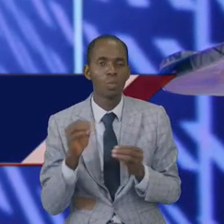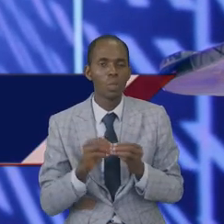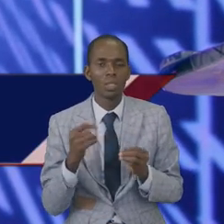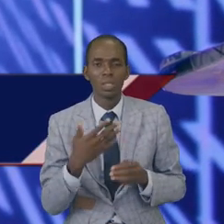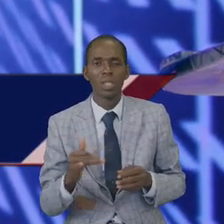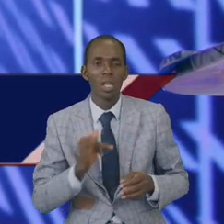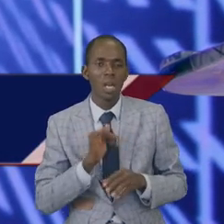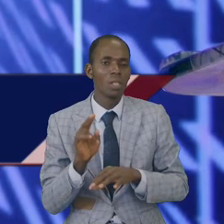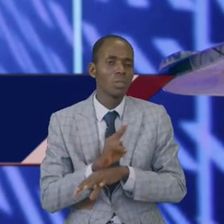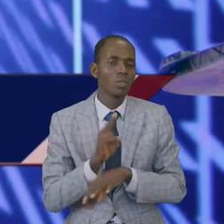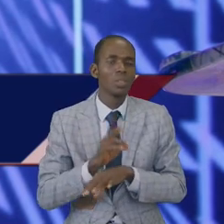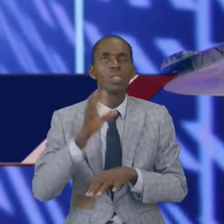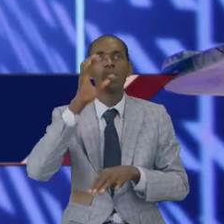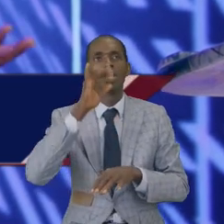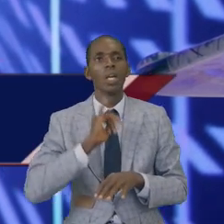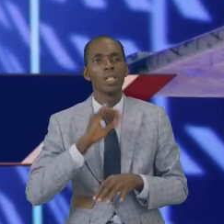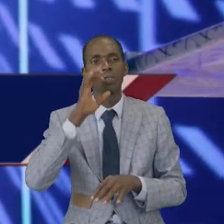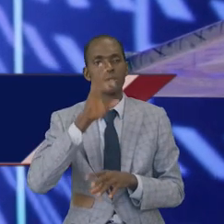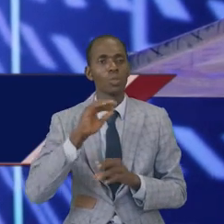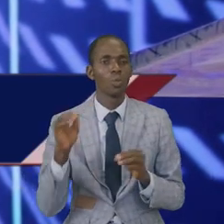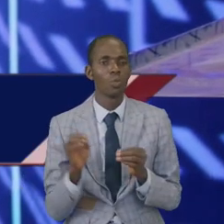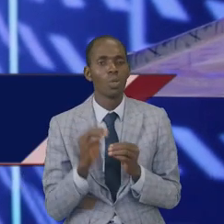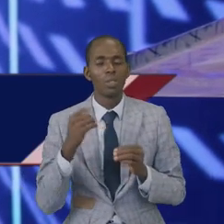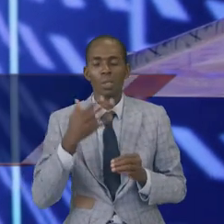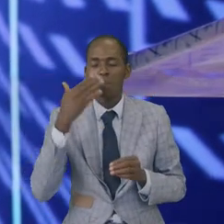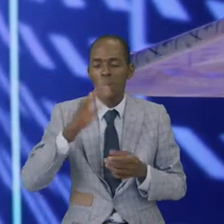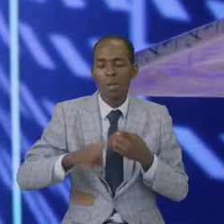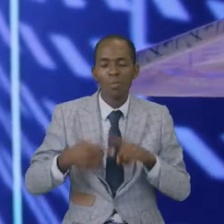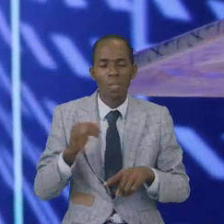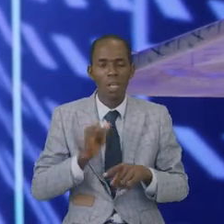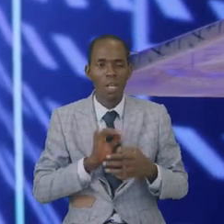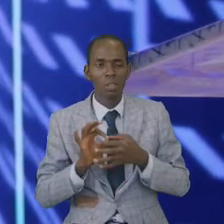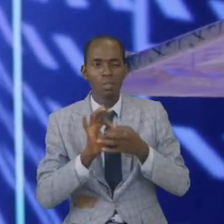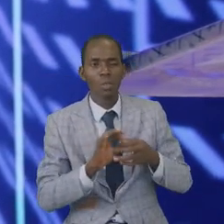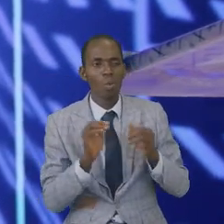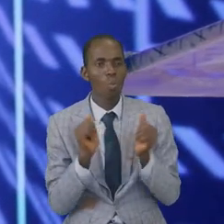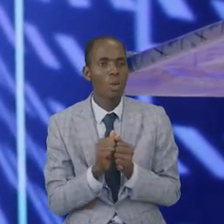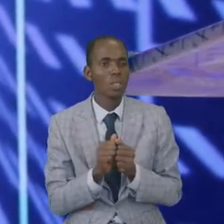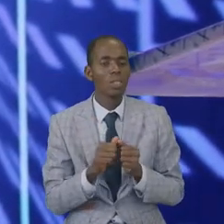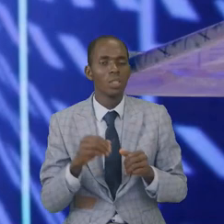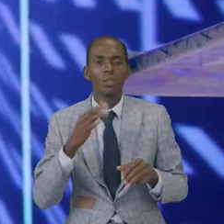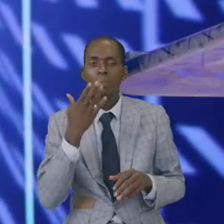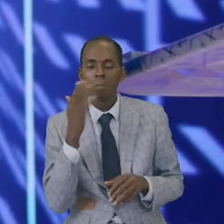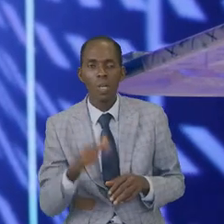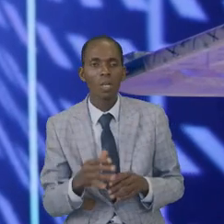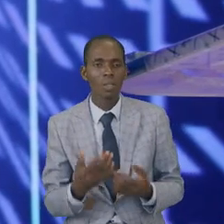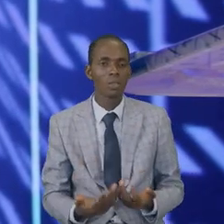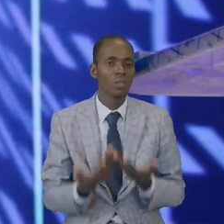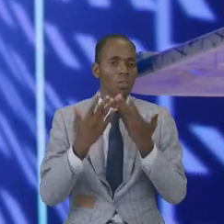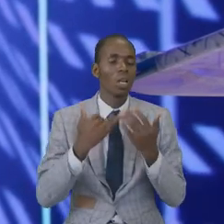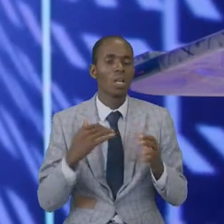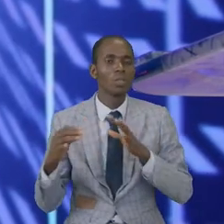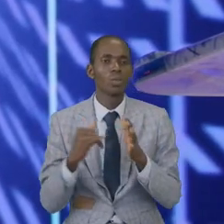to drink, I drink them no more. The gang I used to participate in, their rituals, I do that no